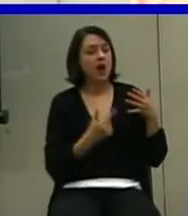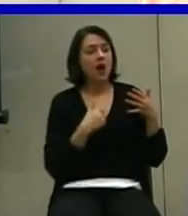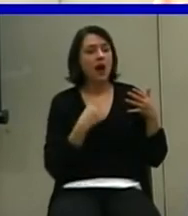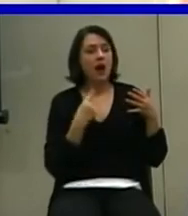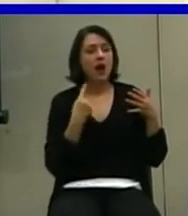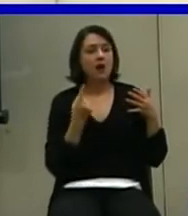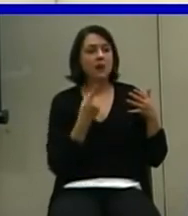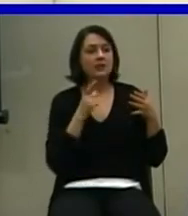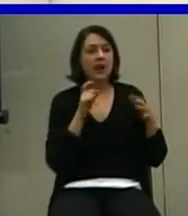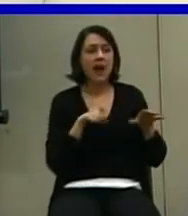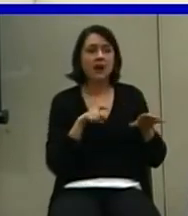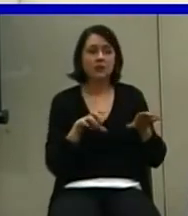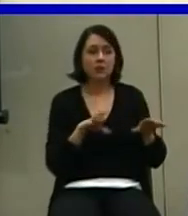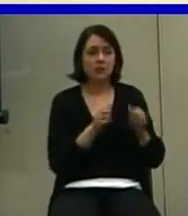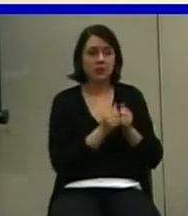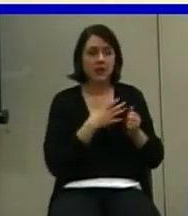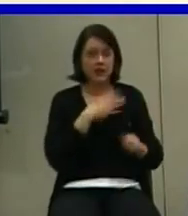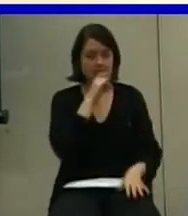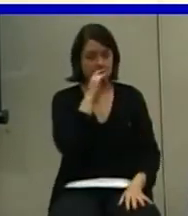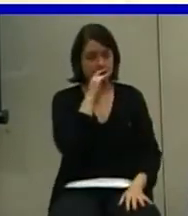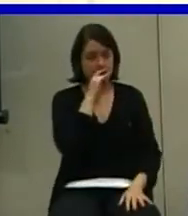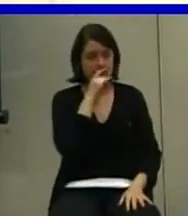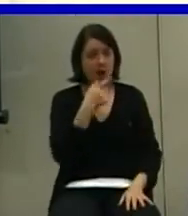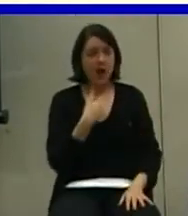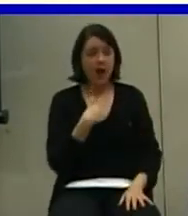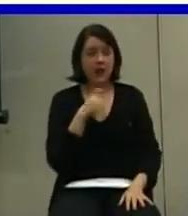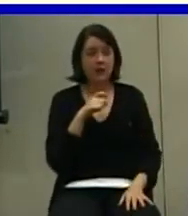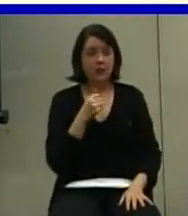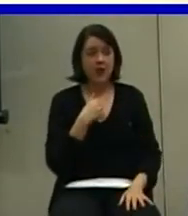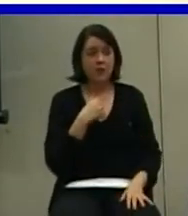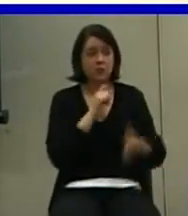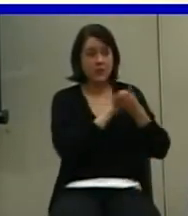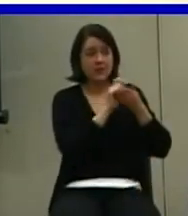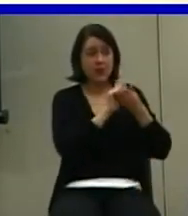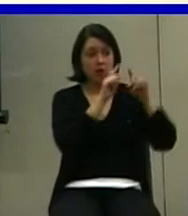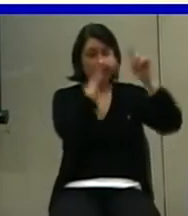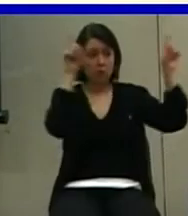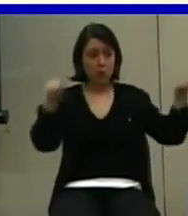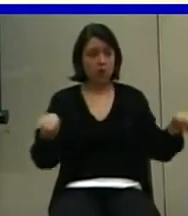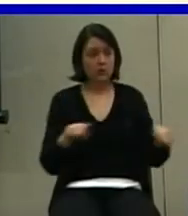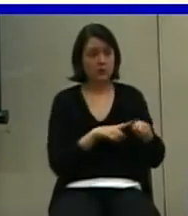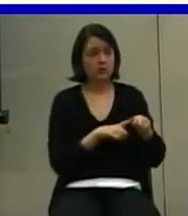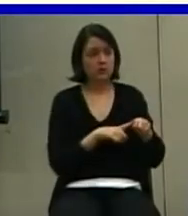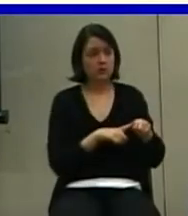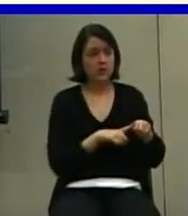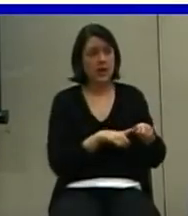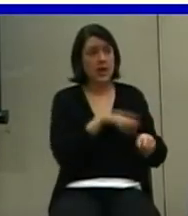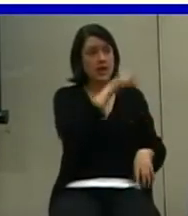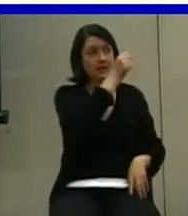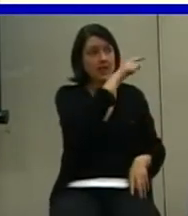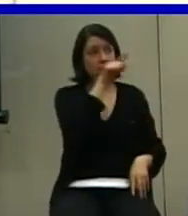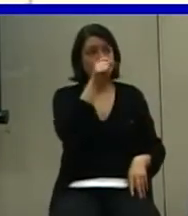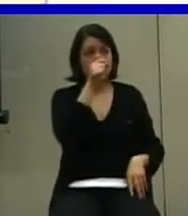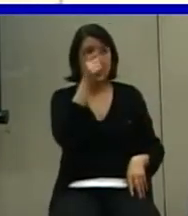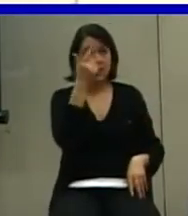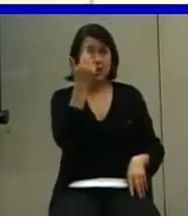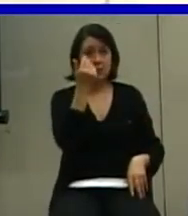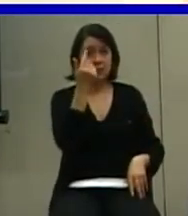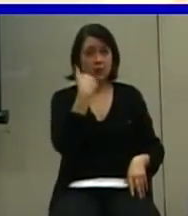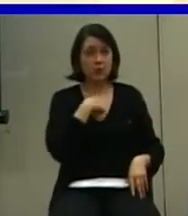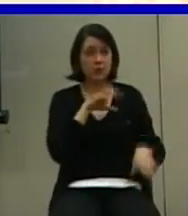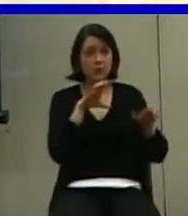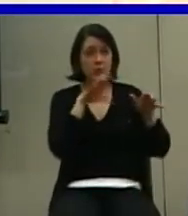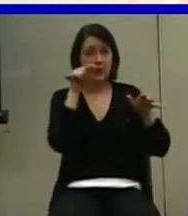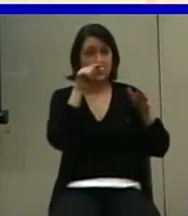always had to do that with my kids. In fact, I had to have it on the board. From 10 to 10:13, we will do